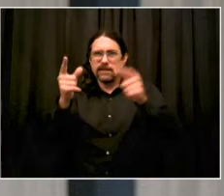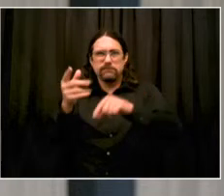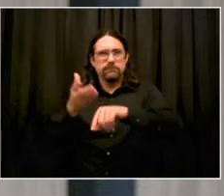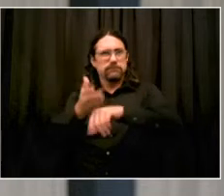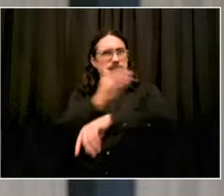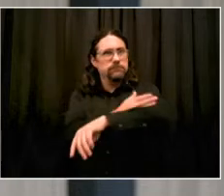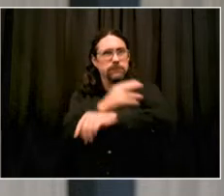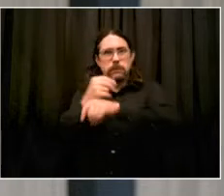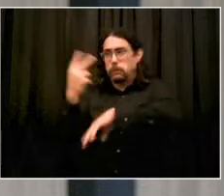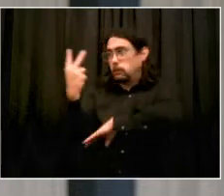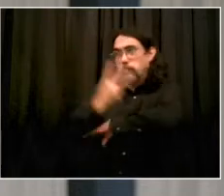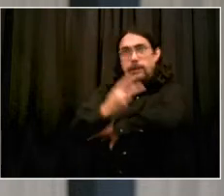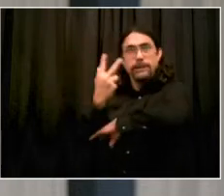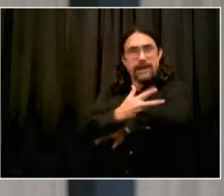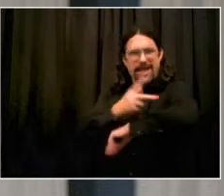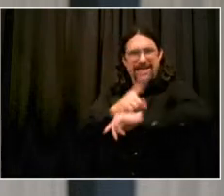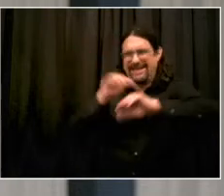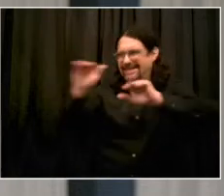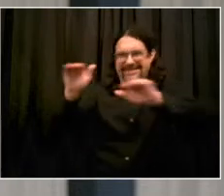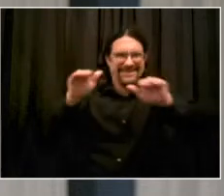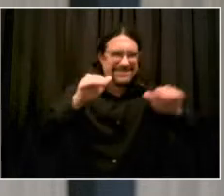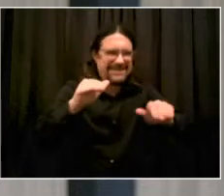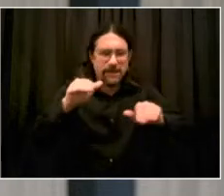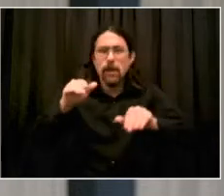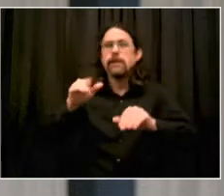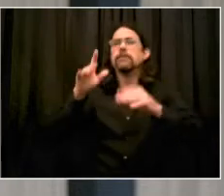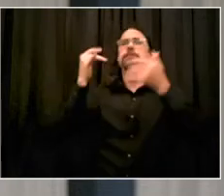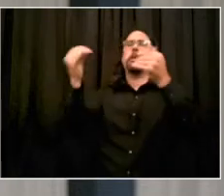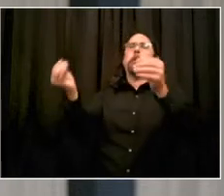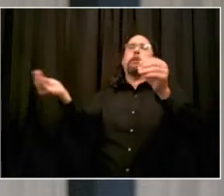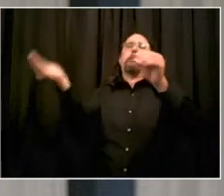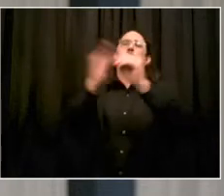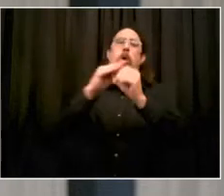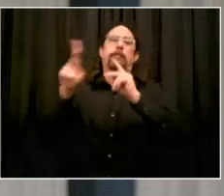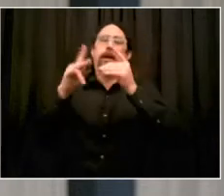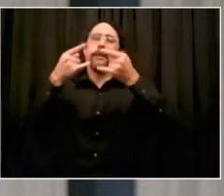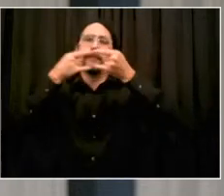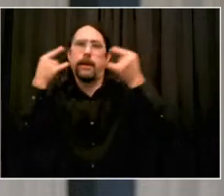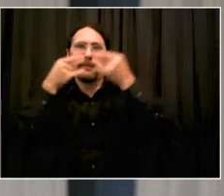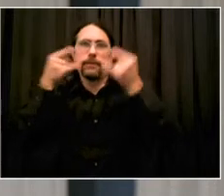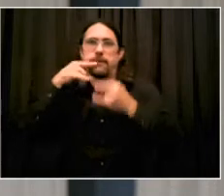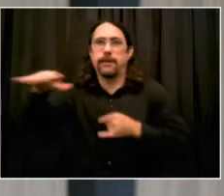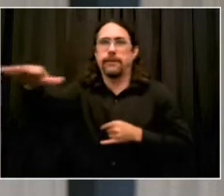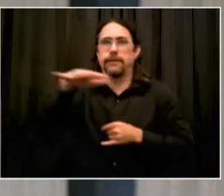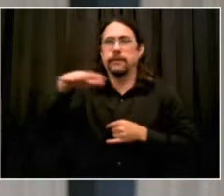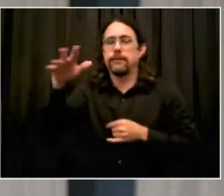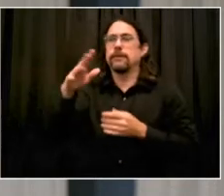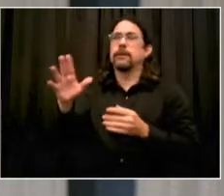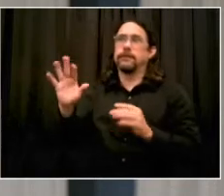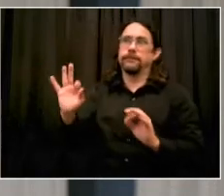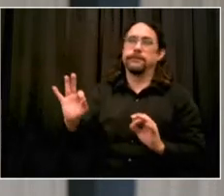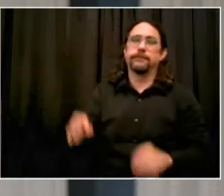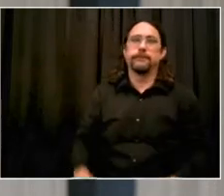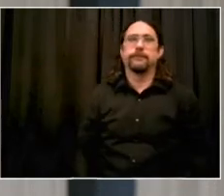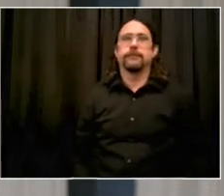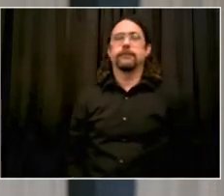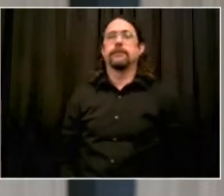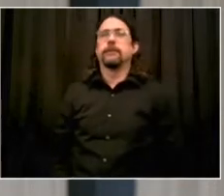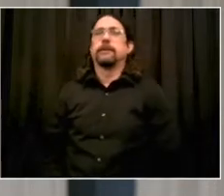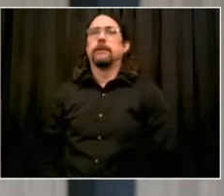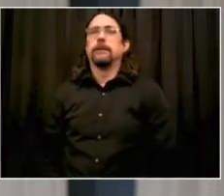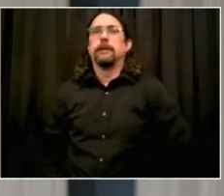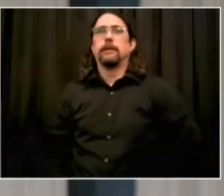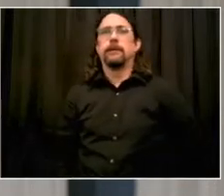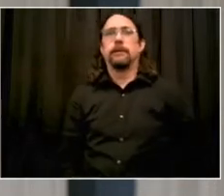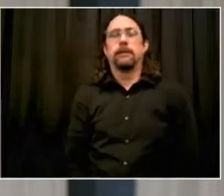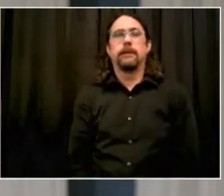the tests that we're seeing positive today are really reflecting people's actions last week. And so